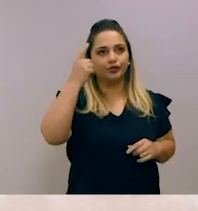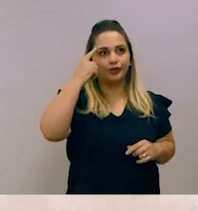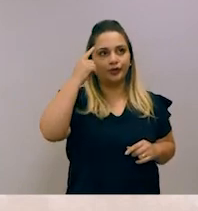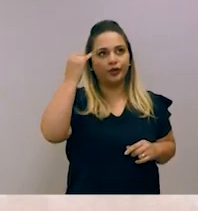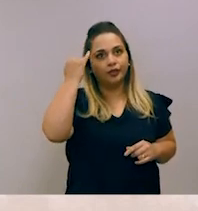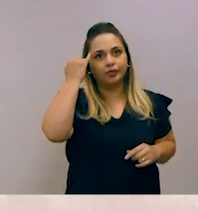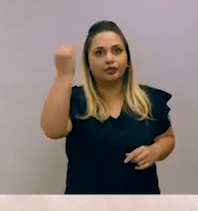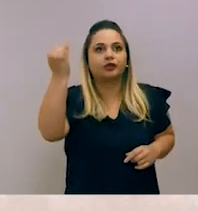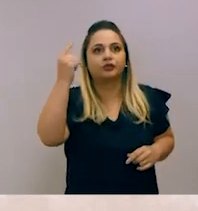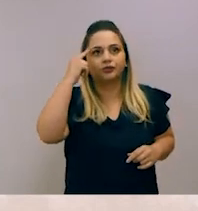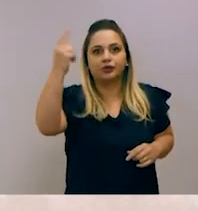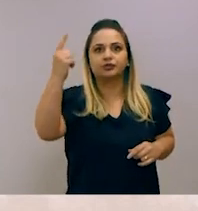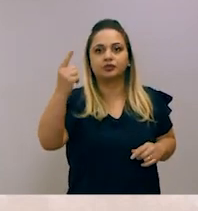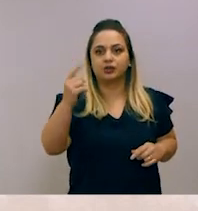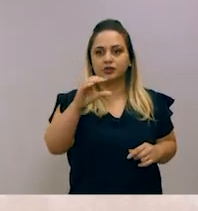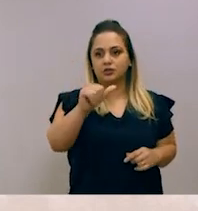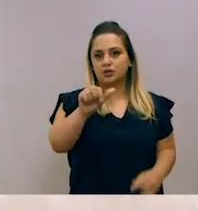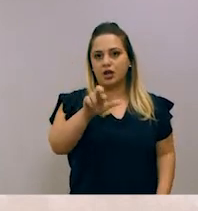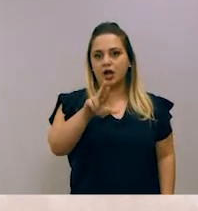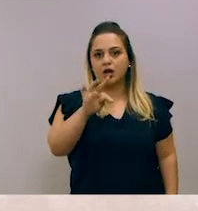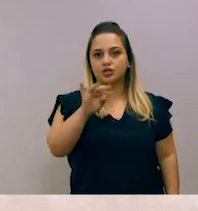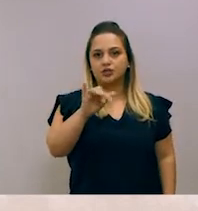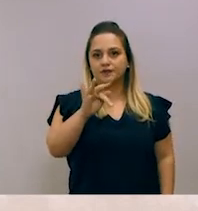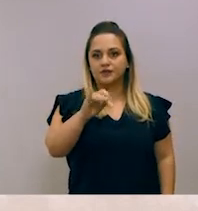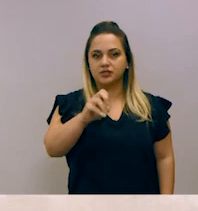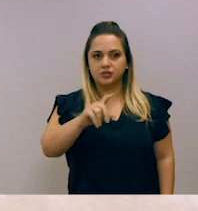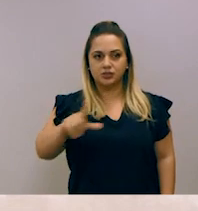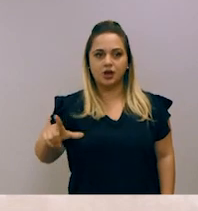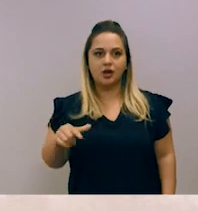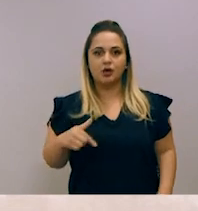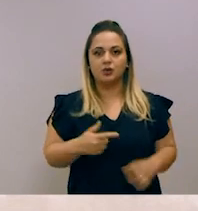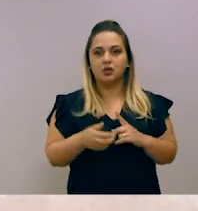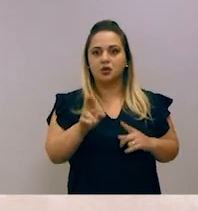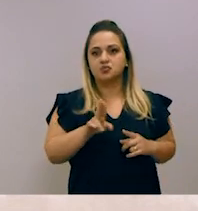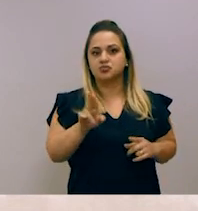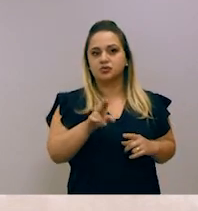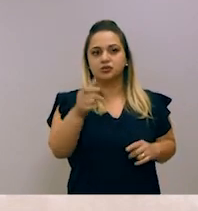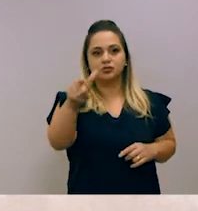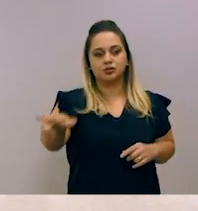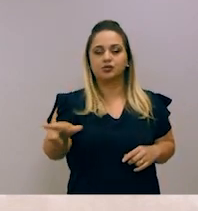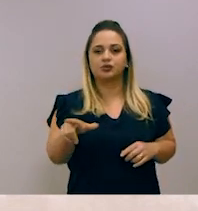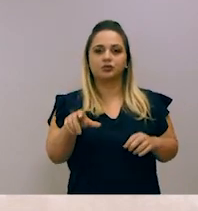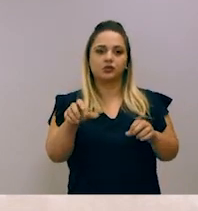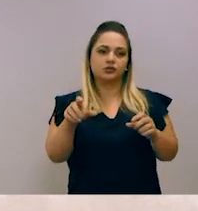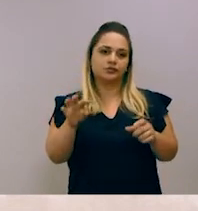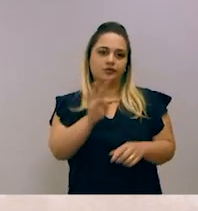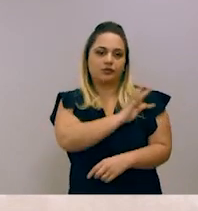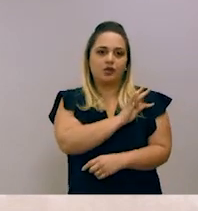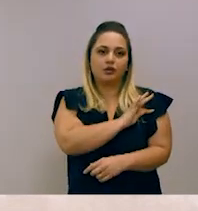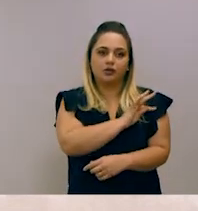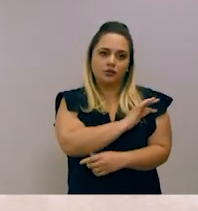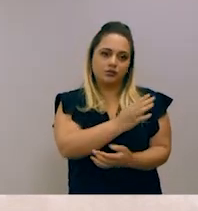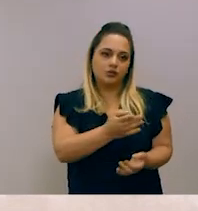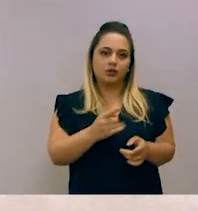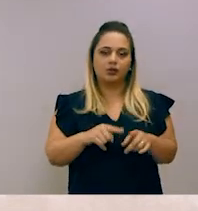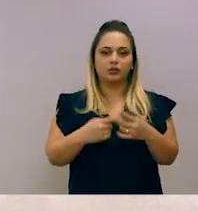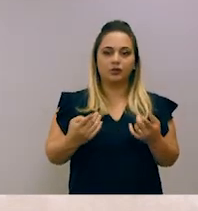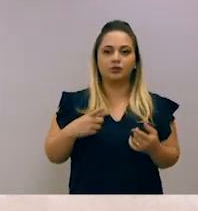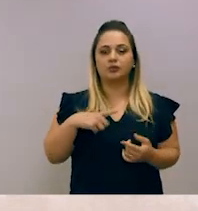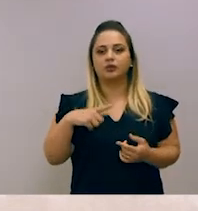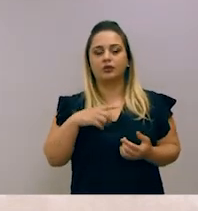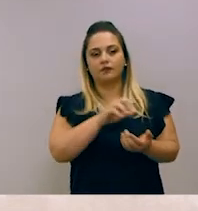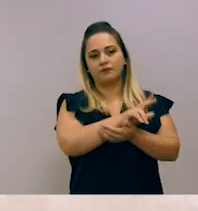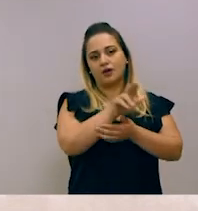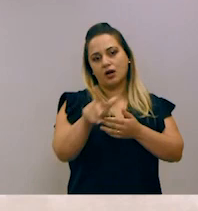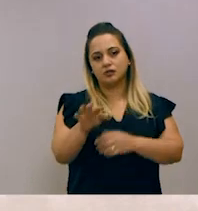an artificial intelligence solution in the end that is not going to use other techniques.